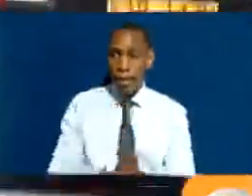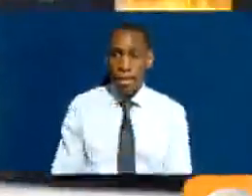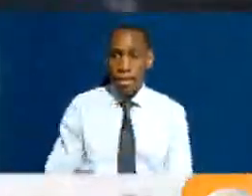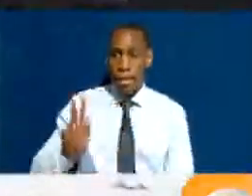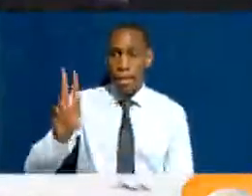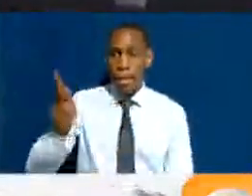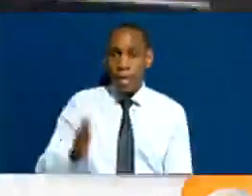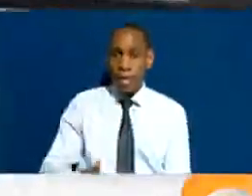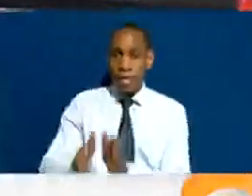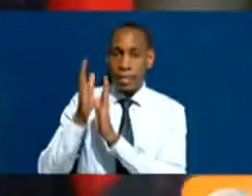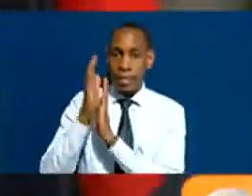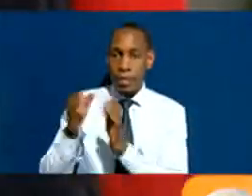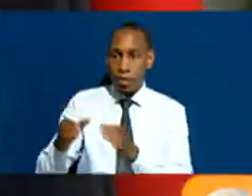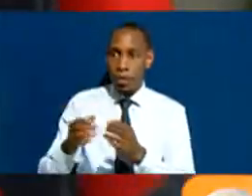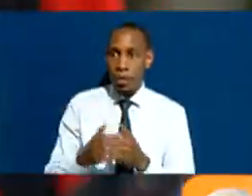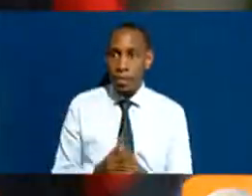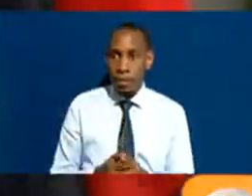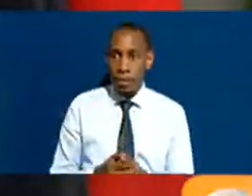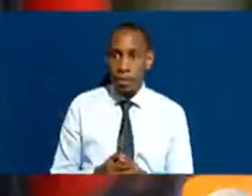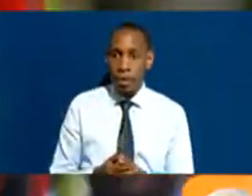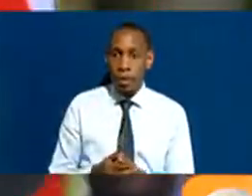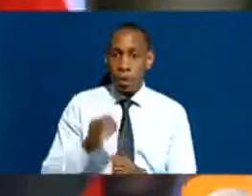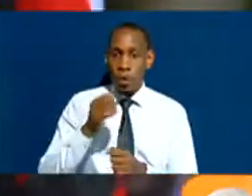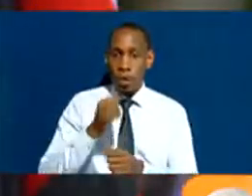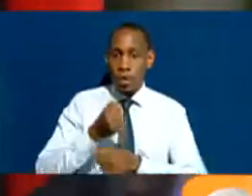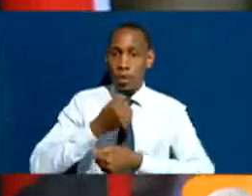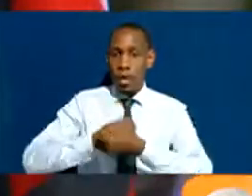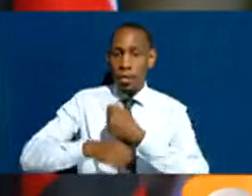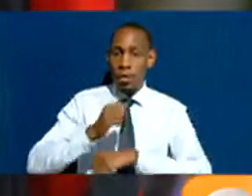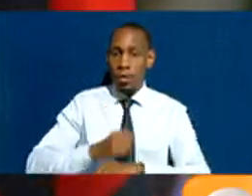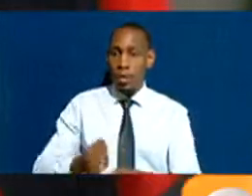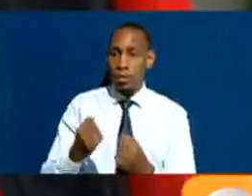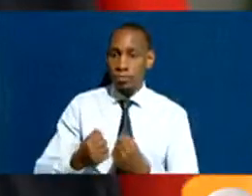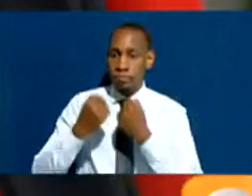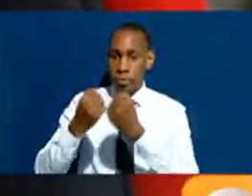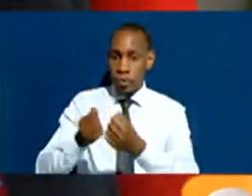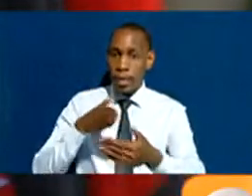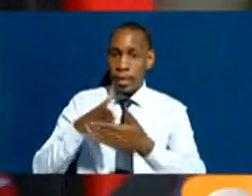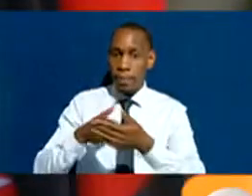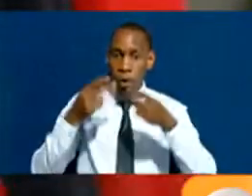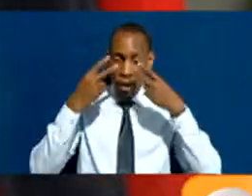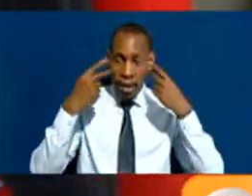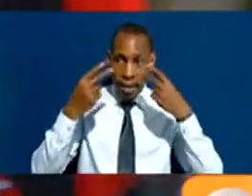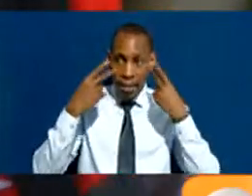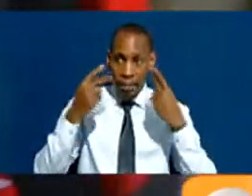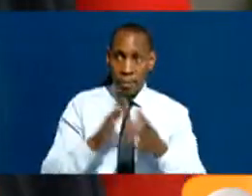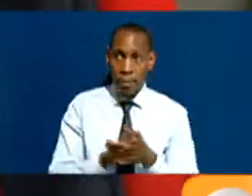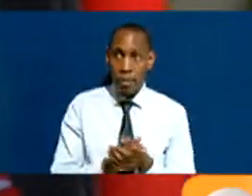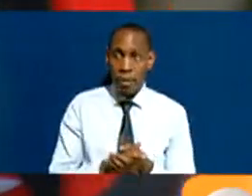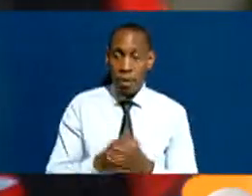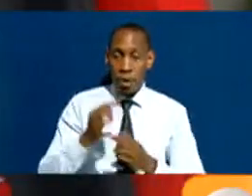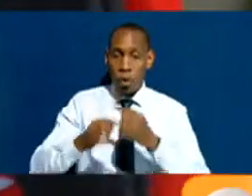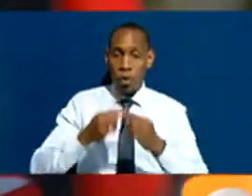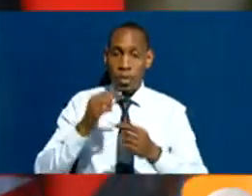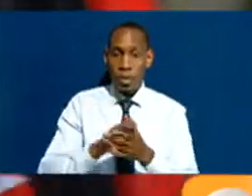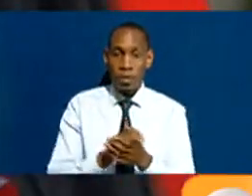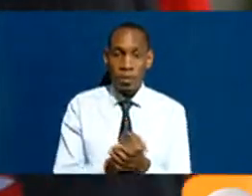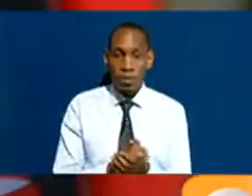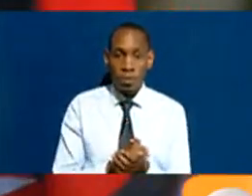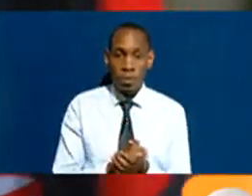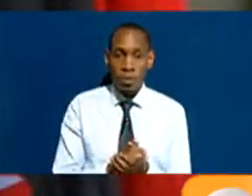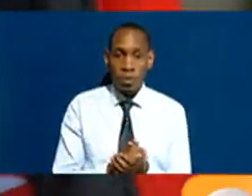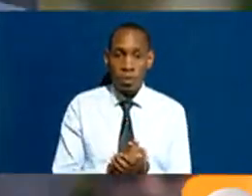security forces' rapid and heroic acts that day prevented Al-Shabaab from inflicting additional